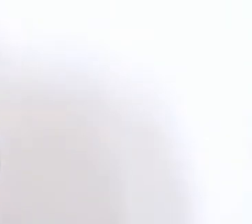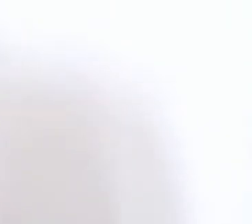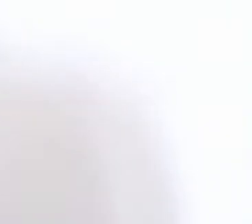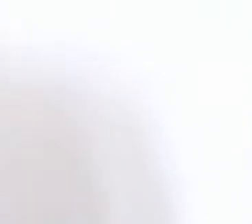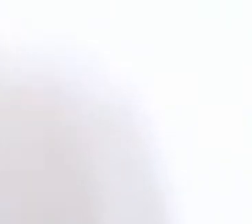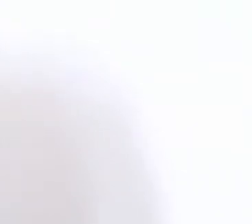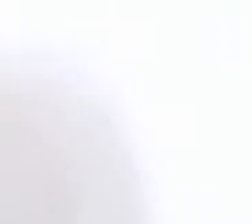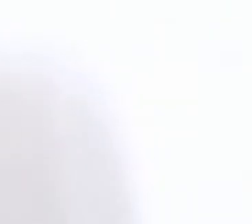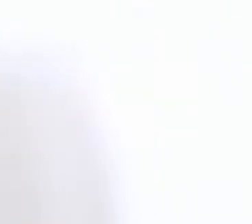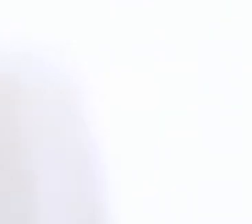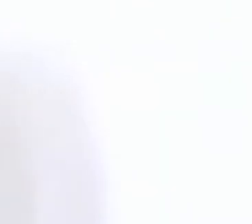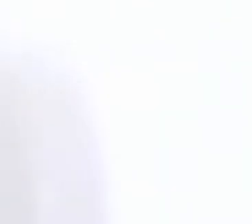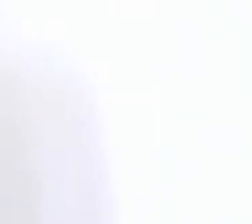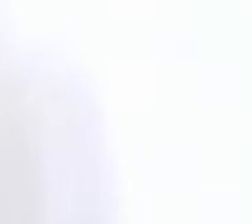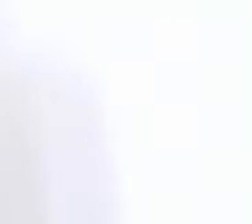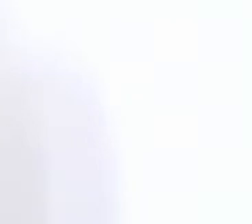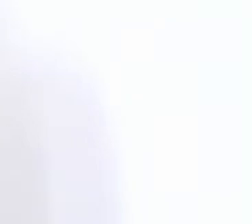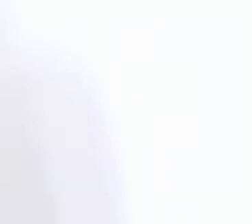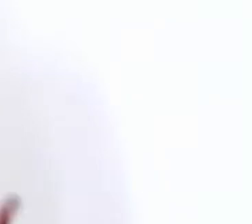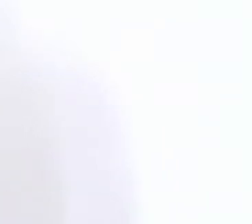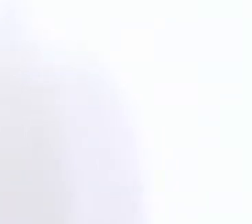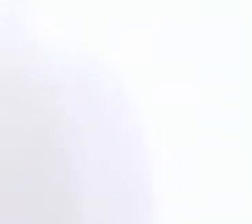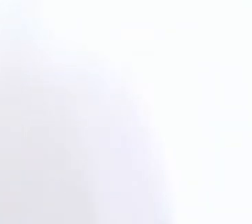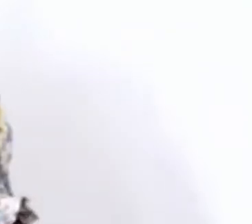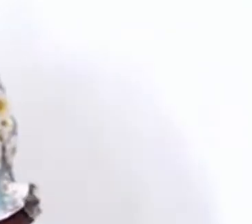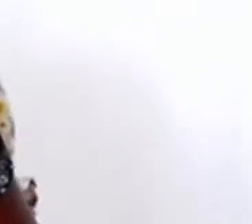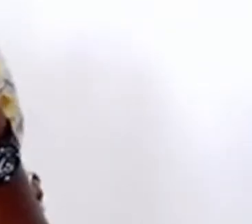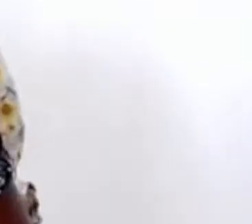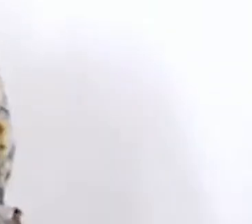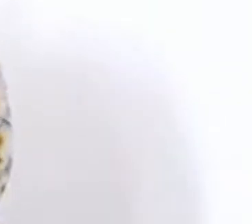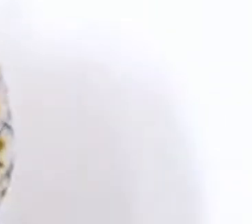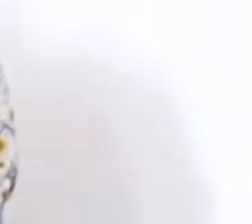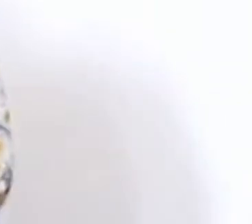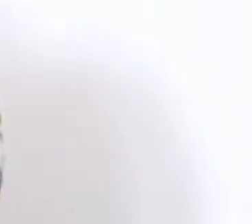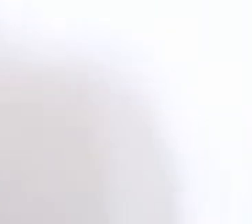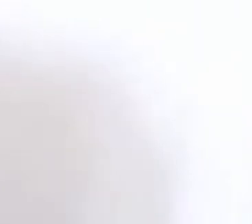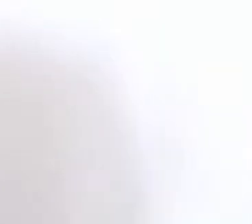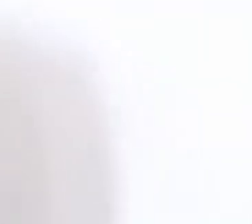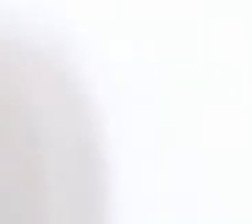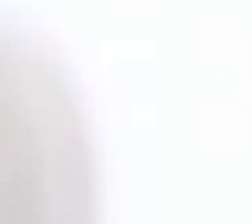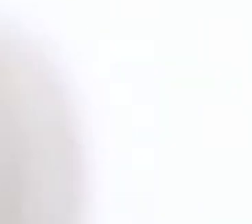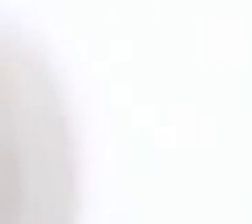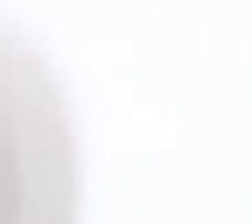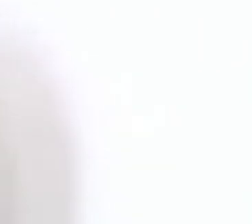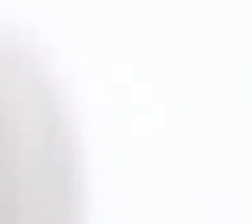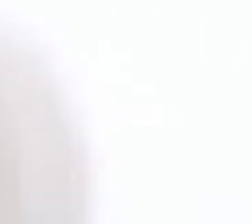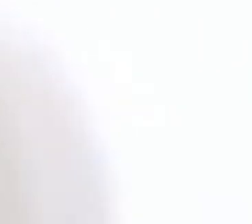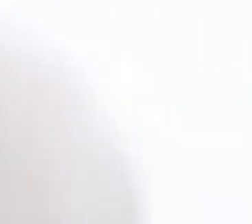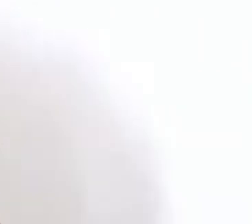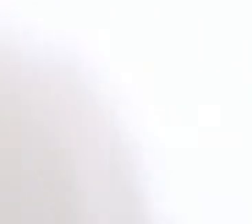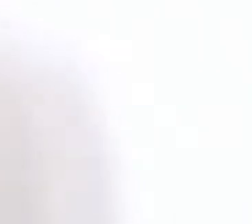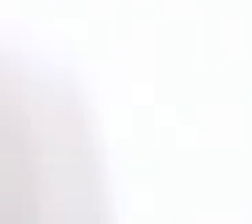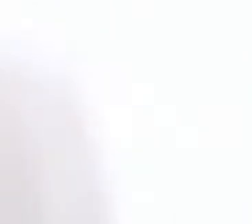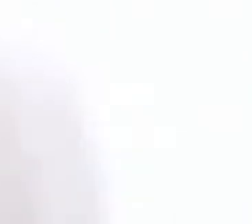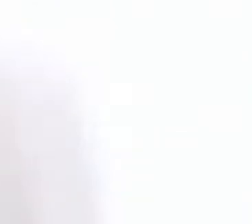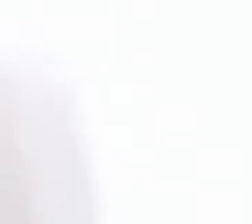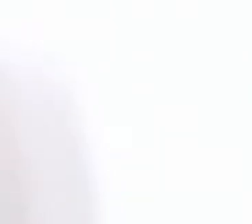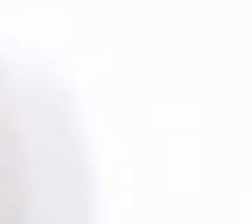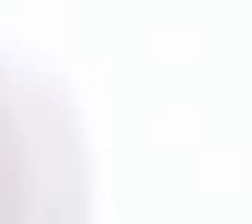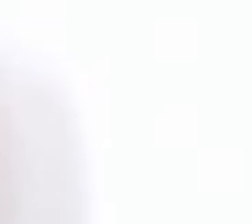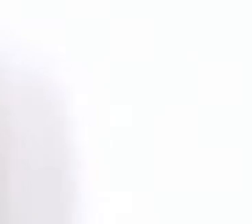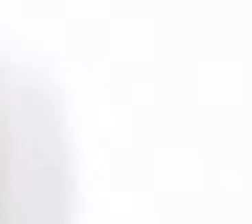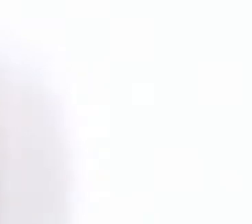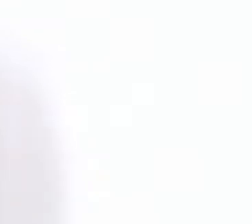leaning on one member of parliament who is a young person, who is a youth below the age of 35, for instance, to champion all